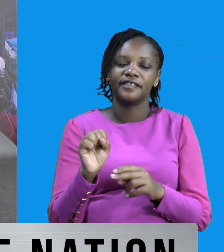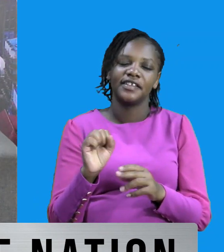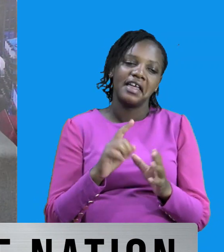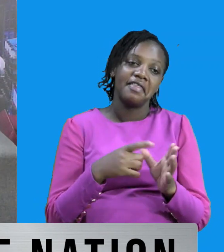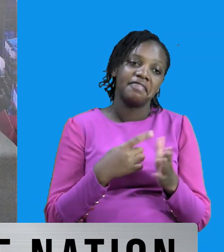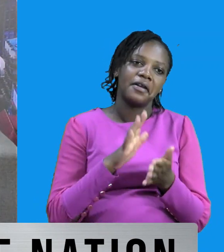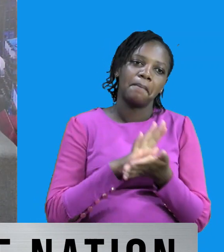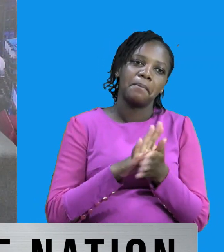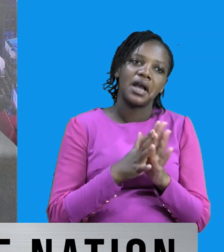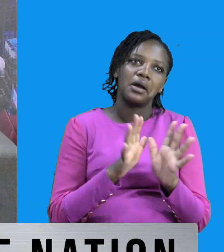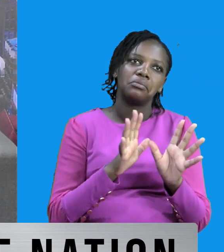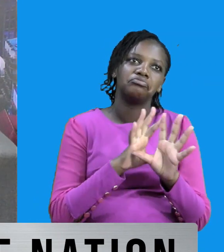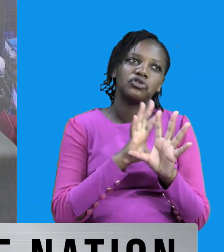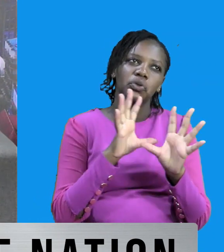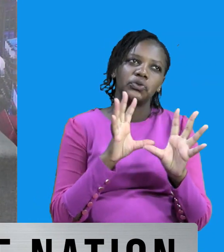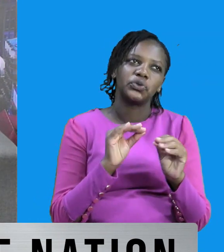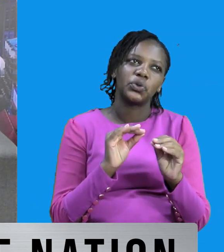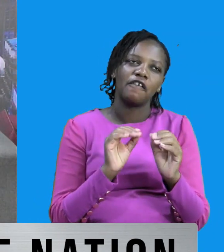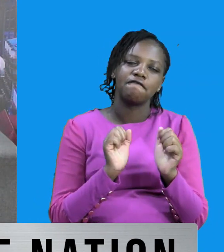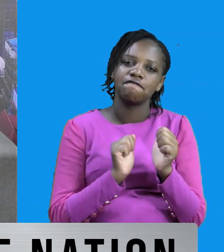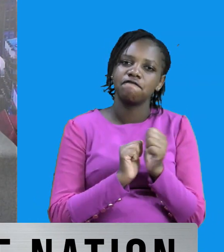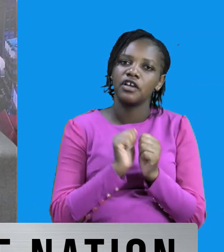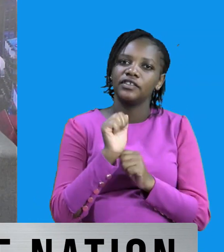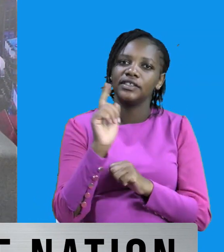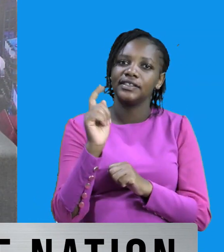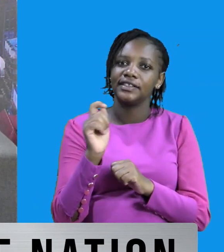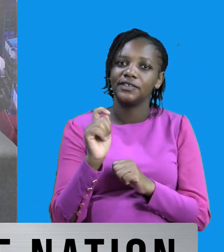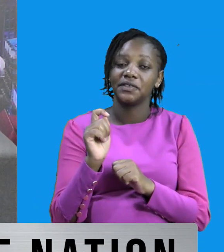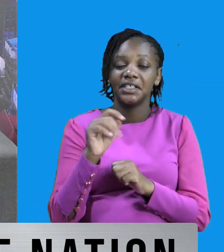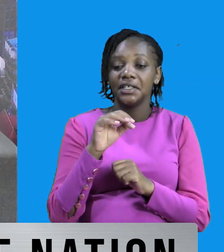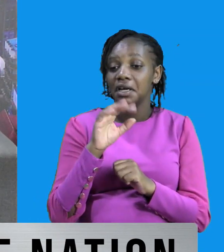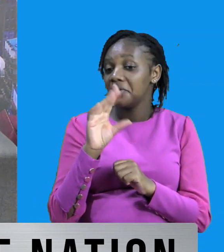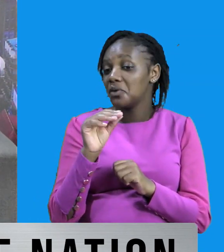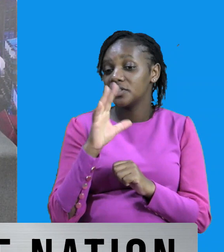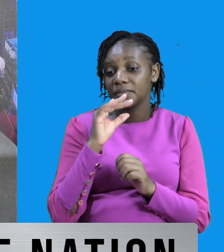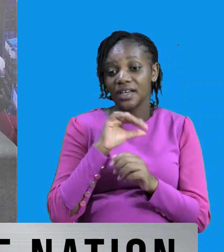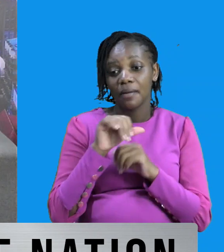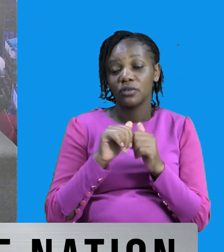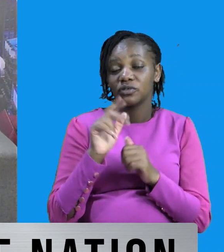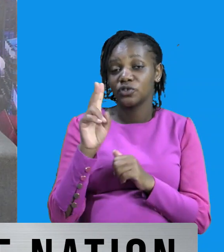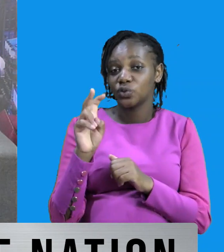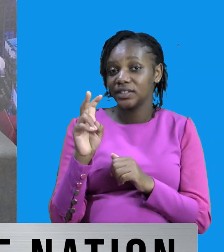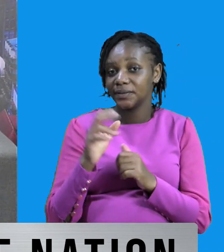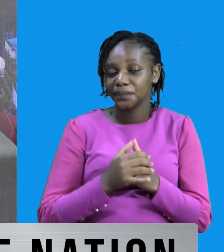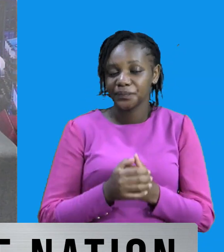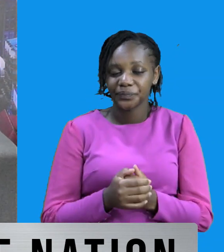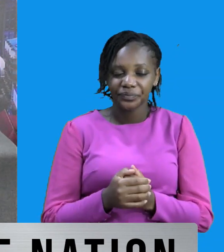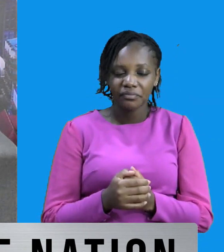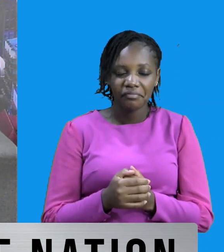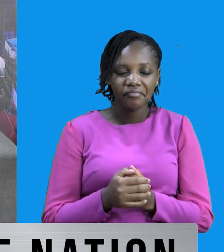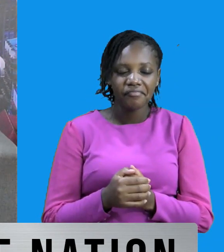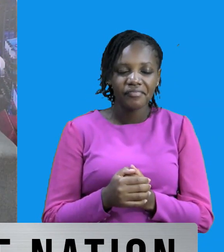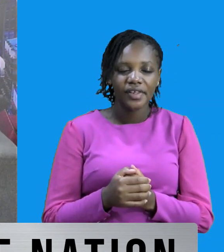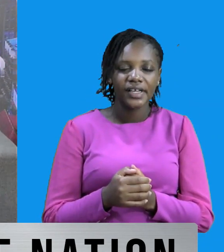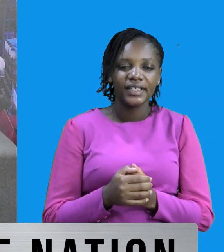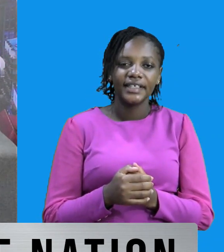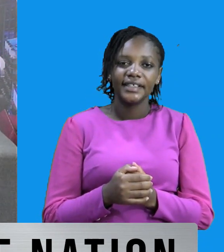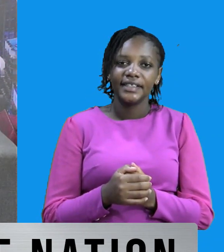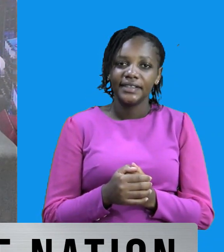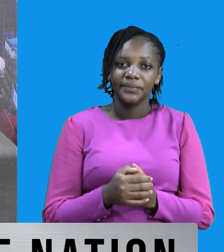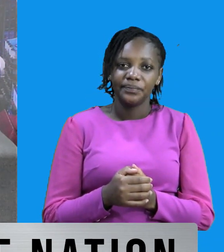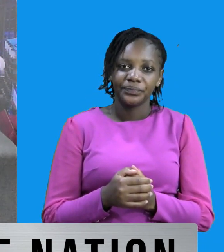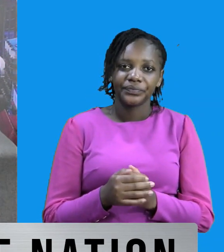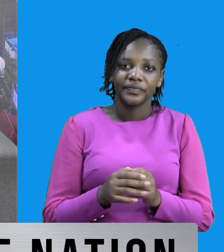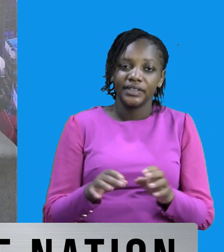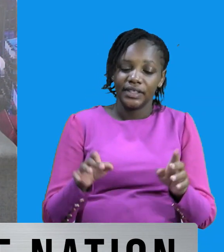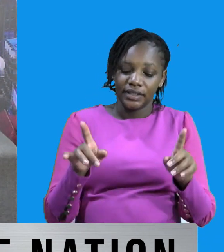15 trillion by the time they leave office? Yeah, it is really amazing. No, 20, if you look at it from that perspective. Okay. It's really